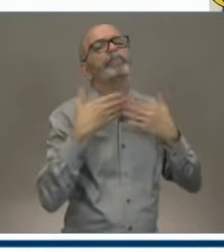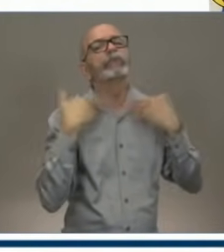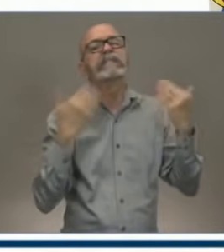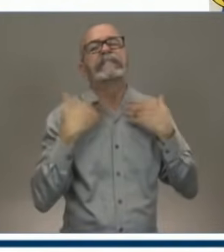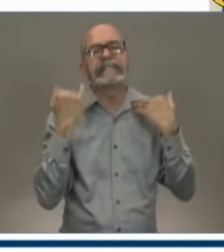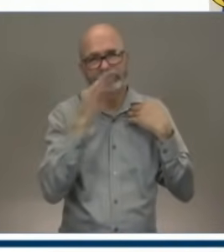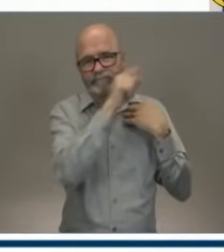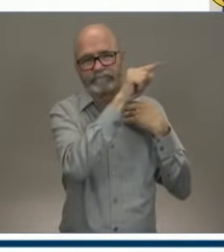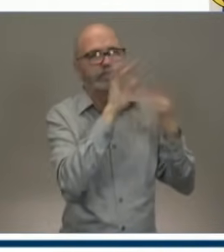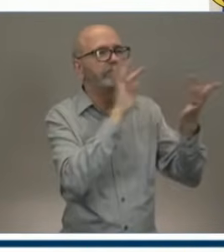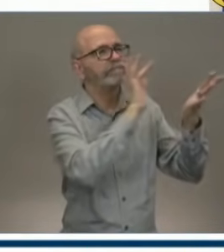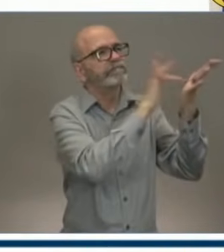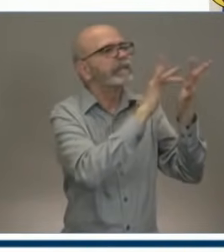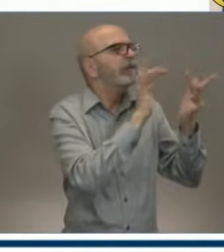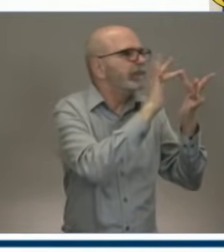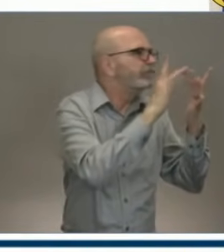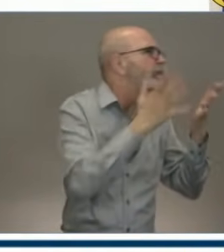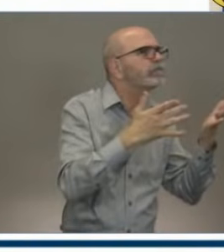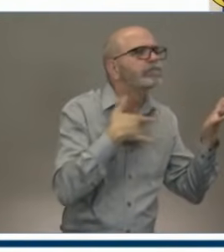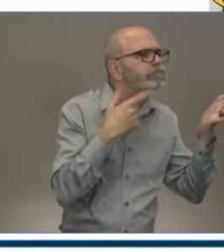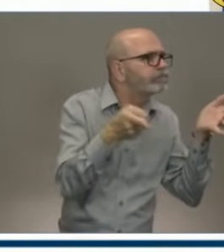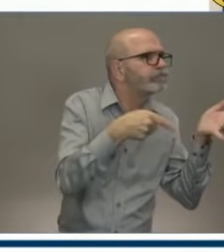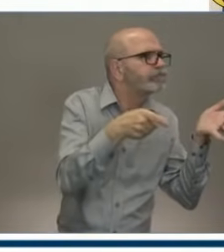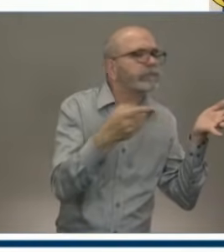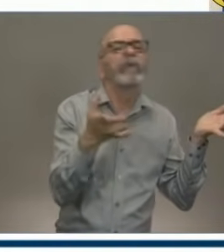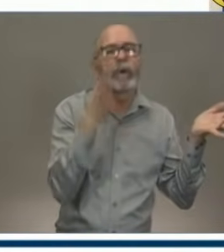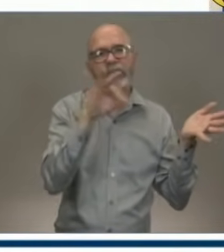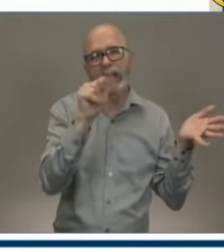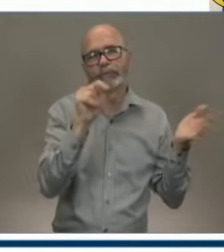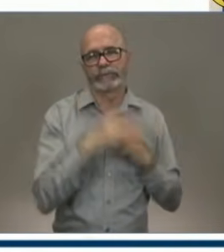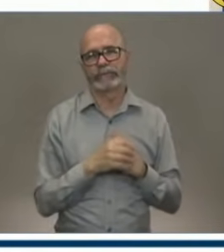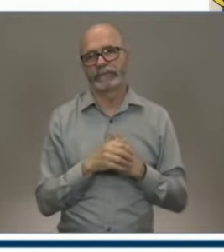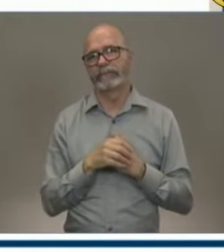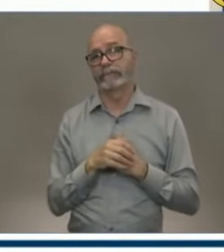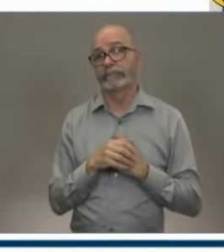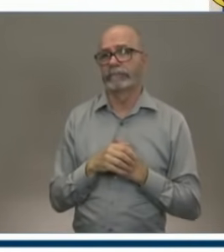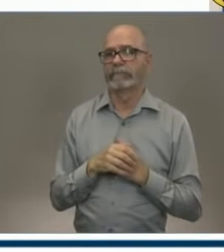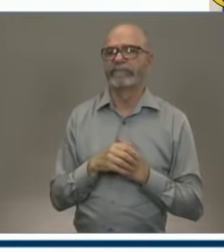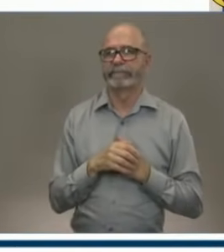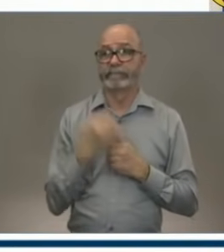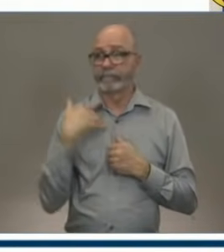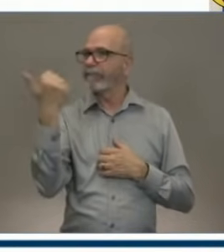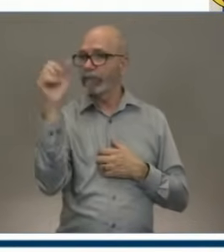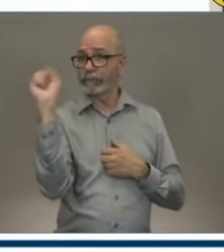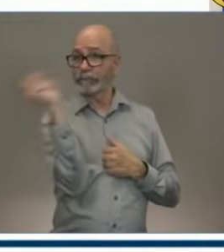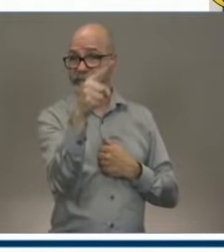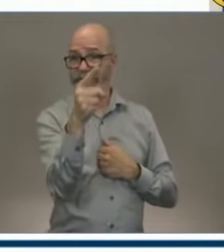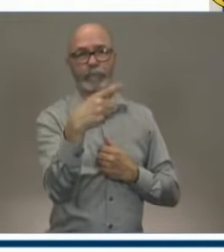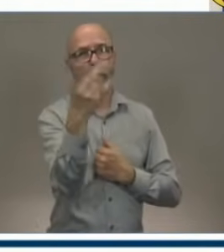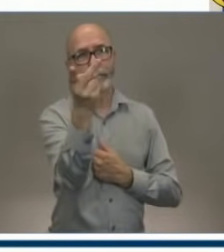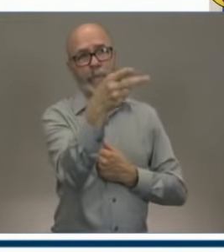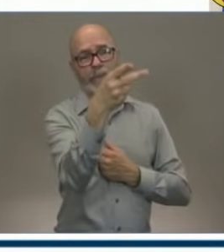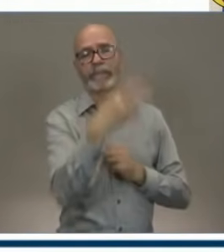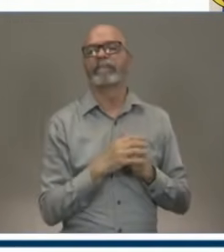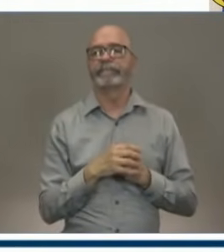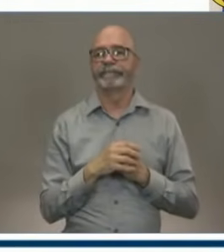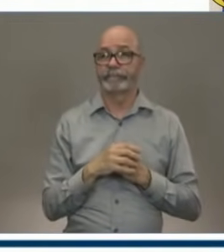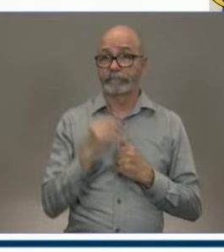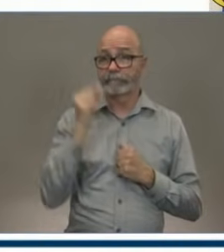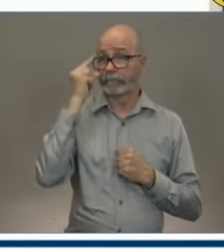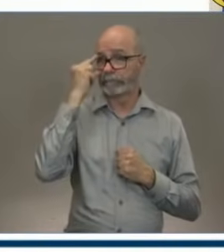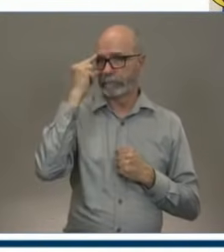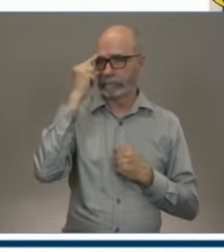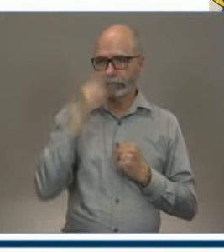And I guess this for Premier and Dr. Strang is, And I'm hearing you quite clearly on